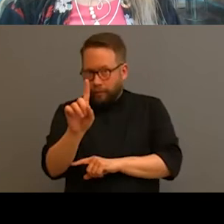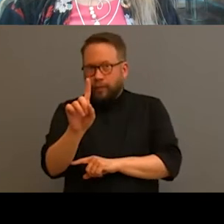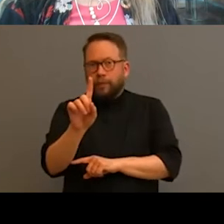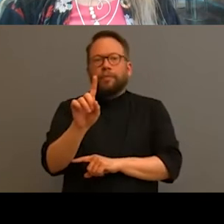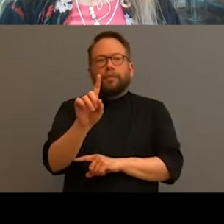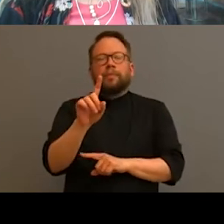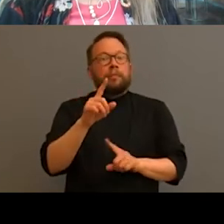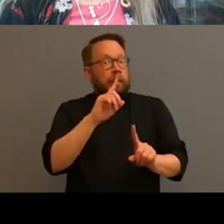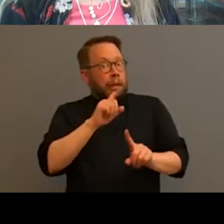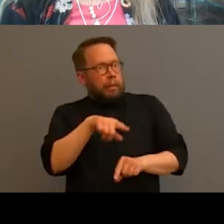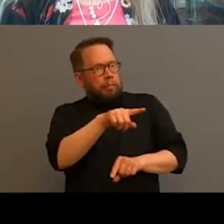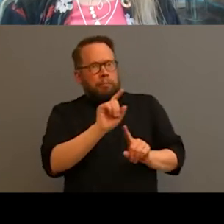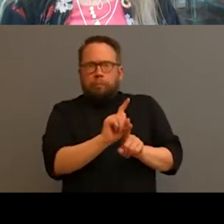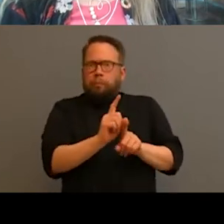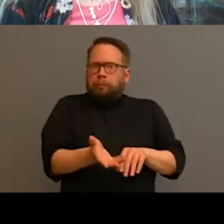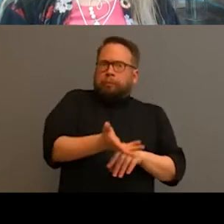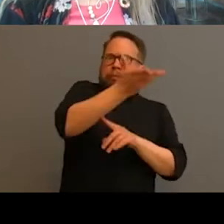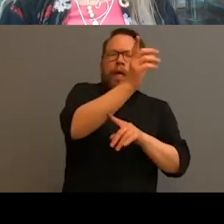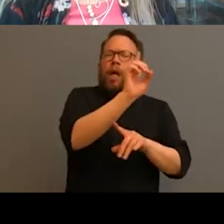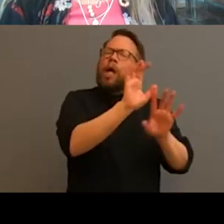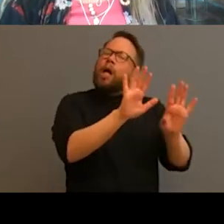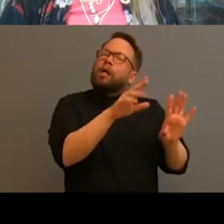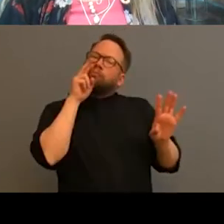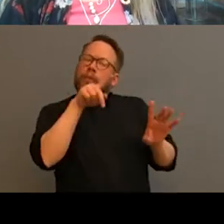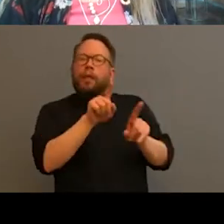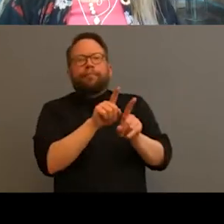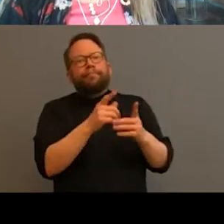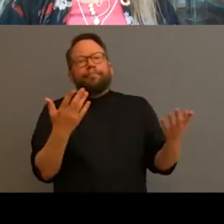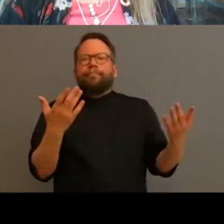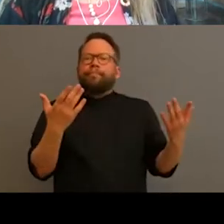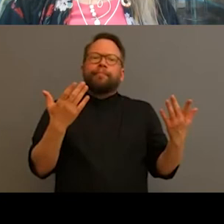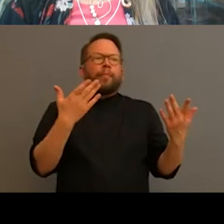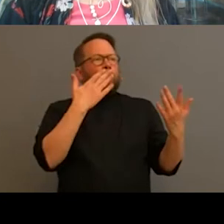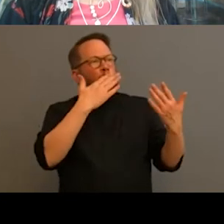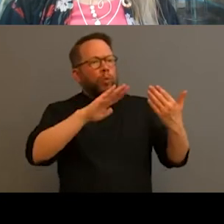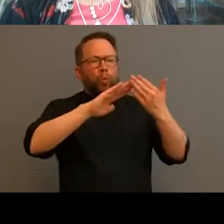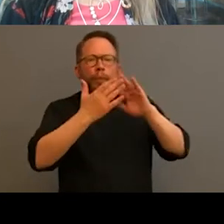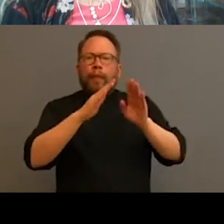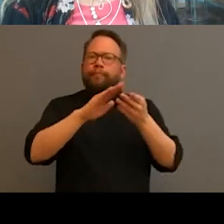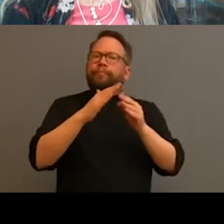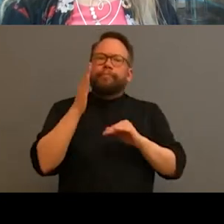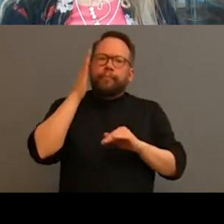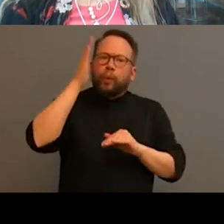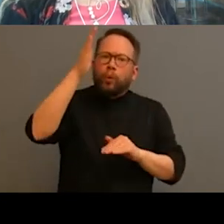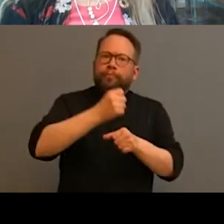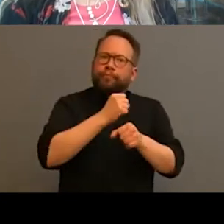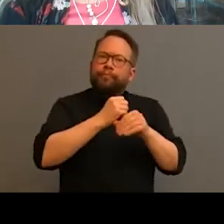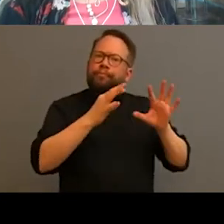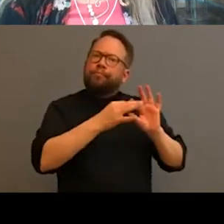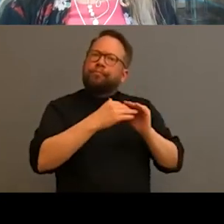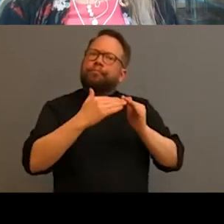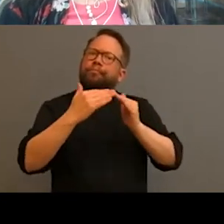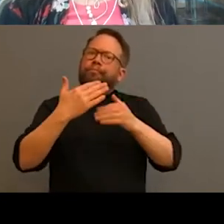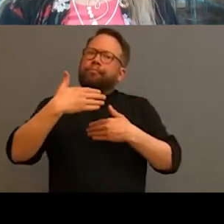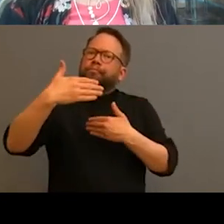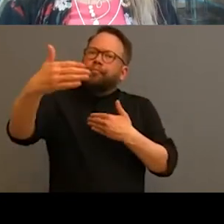Sustainable cities and human settlements. Both goal number 10 and 11